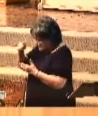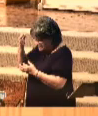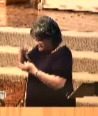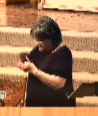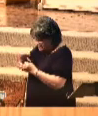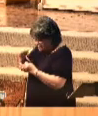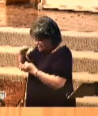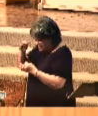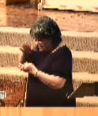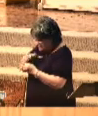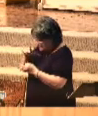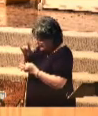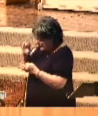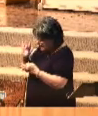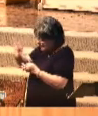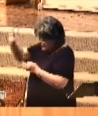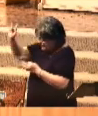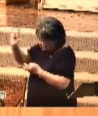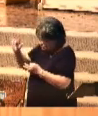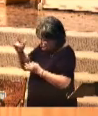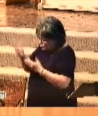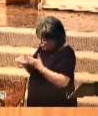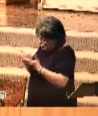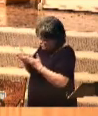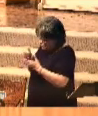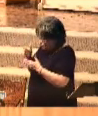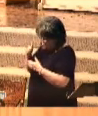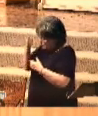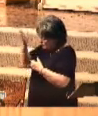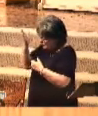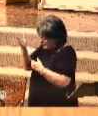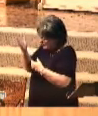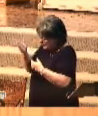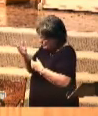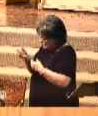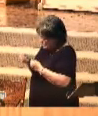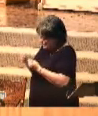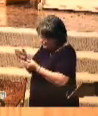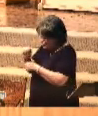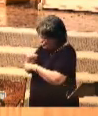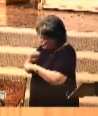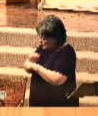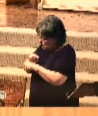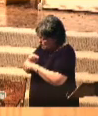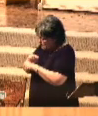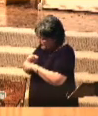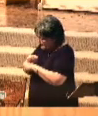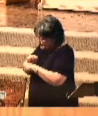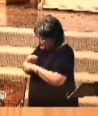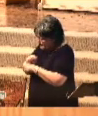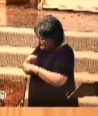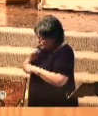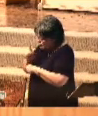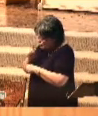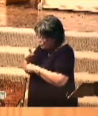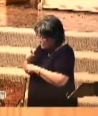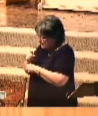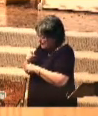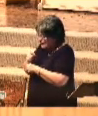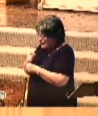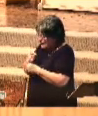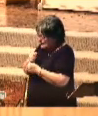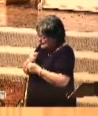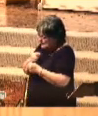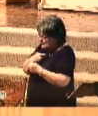he loves You, and he served You, and he's given to Your work and all this, and he truly has a sincere